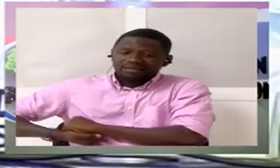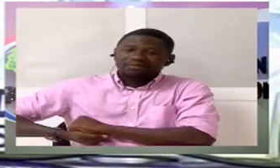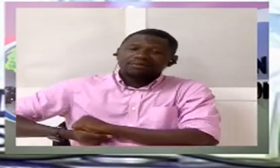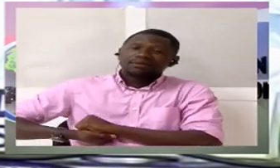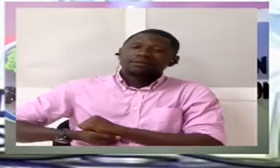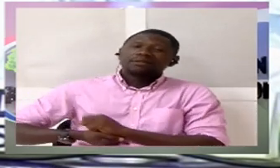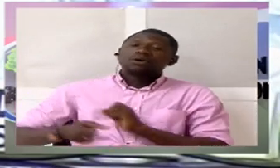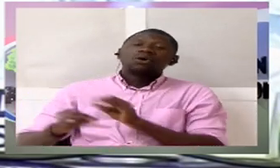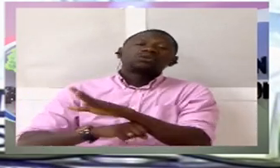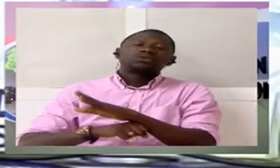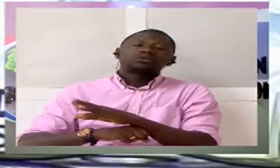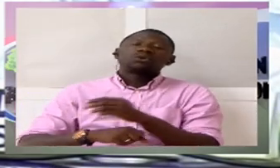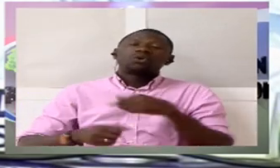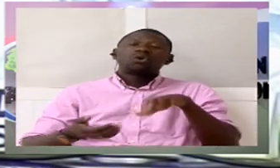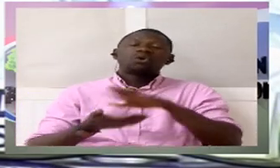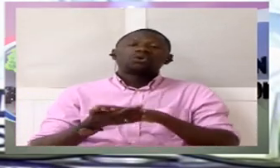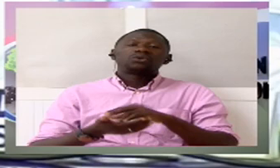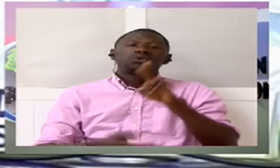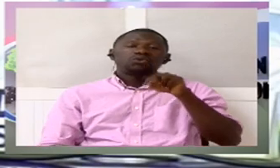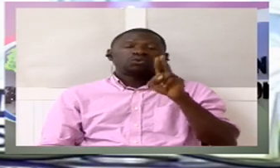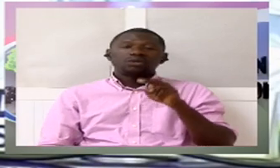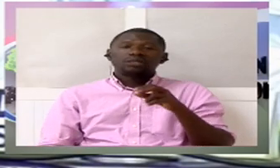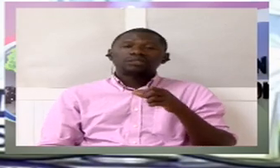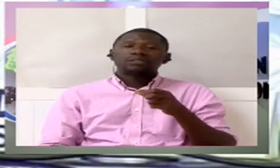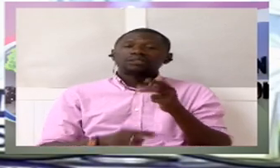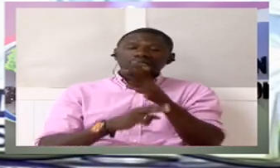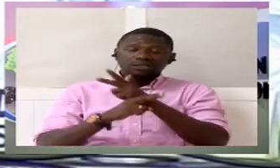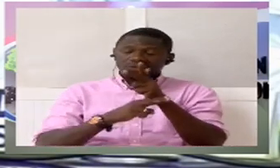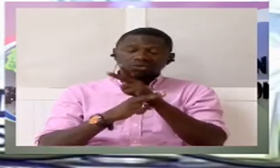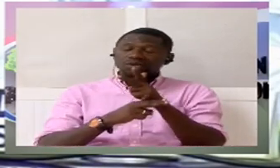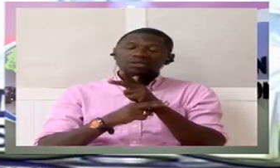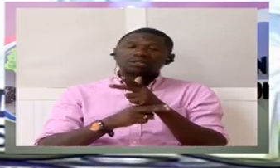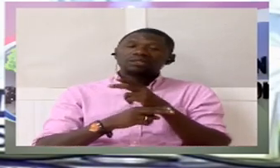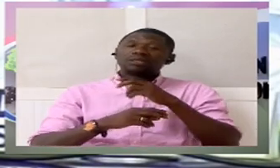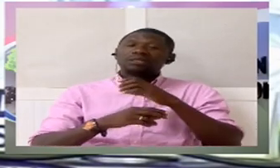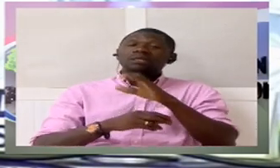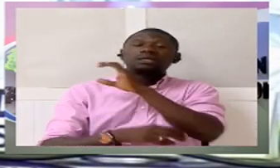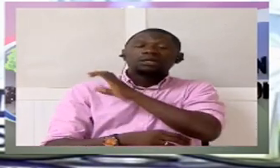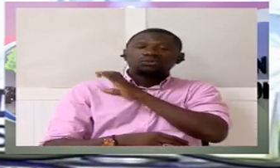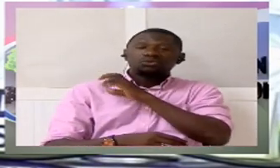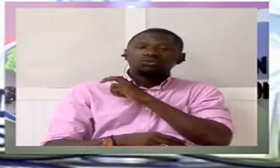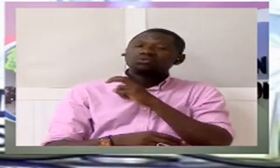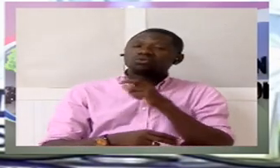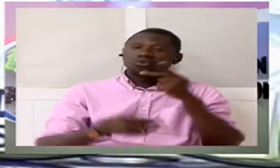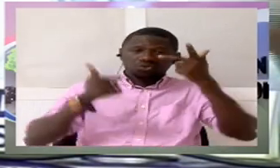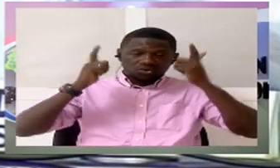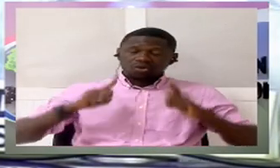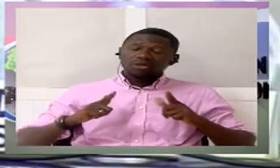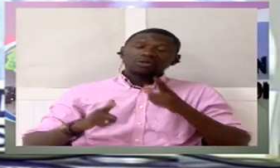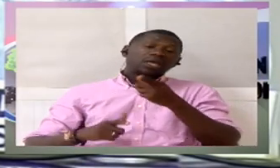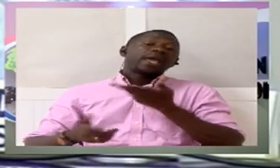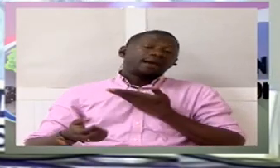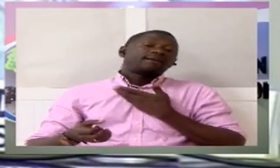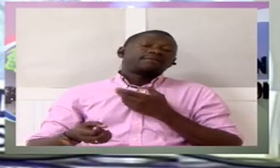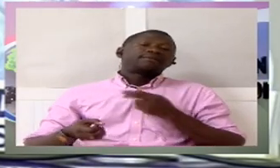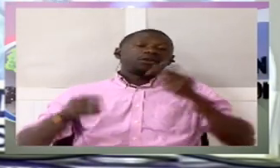Security Council resolution, there was also a court order which stripped away the